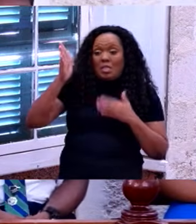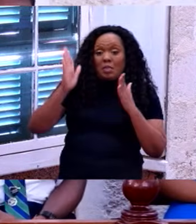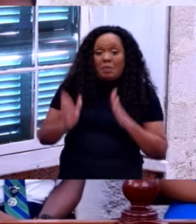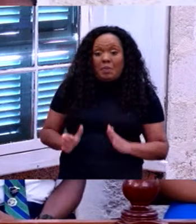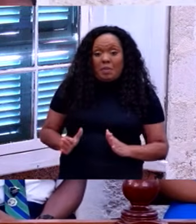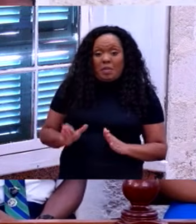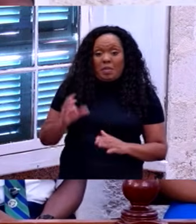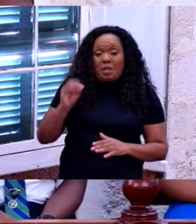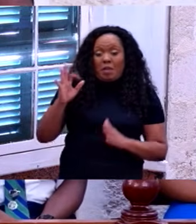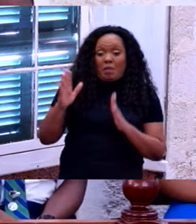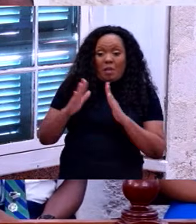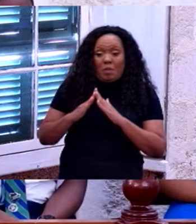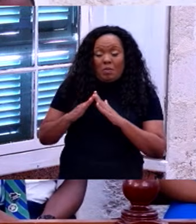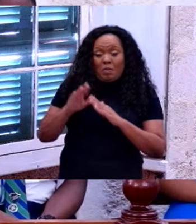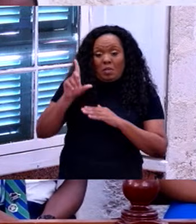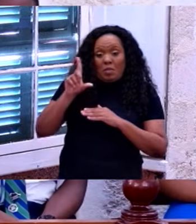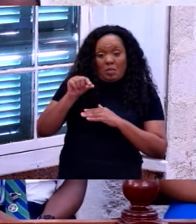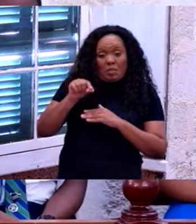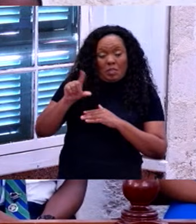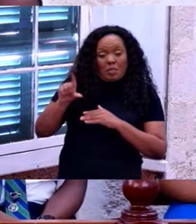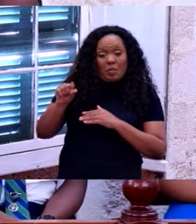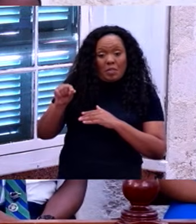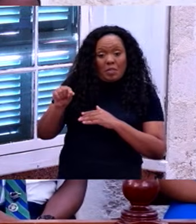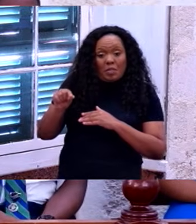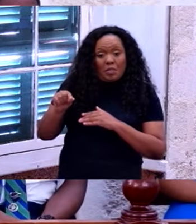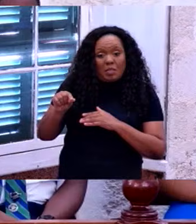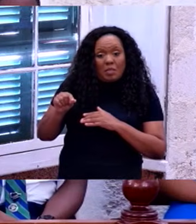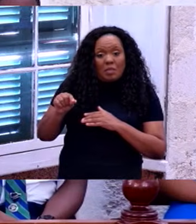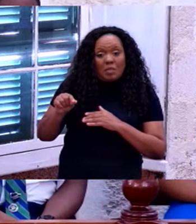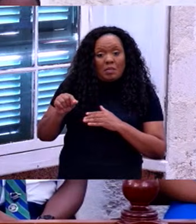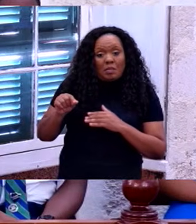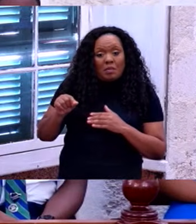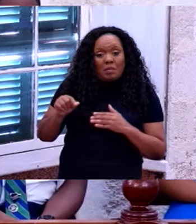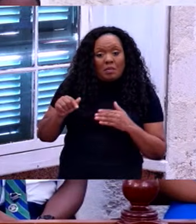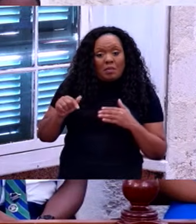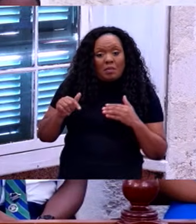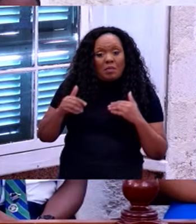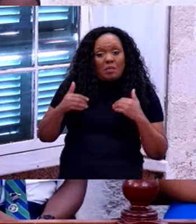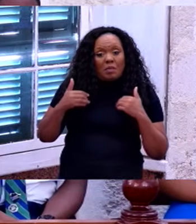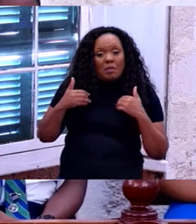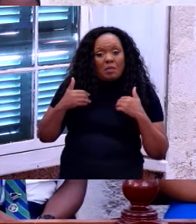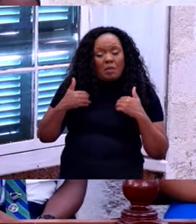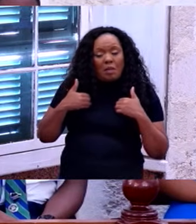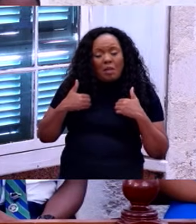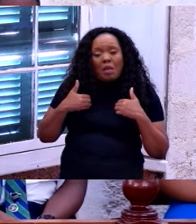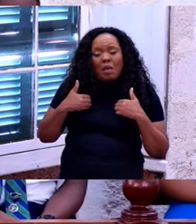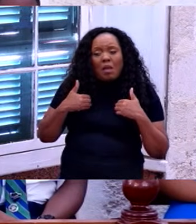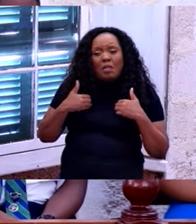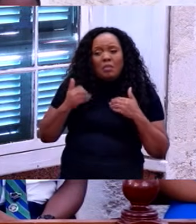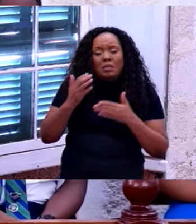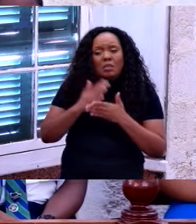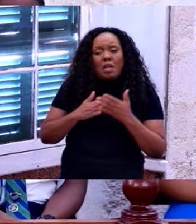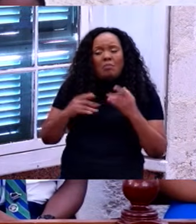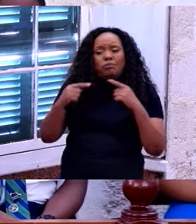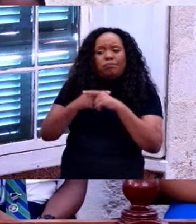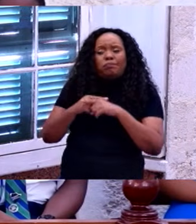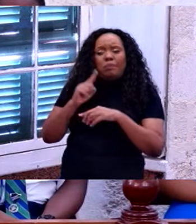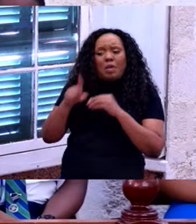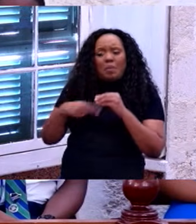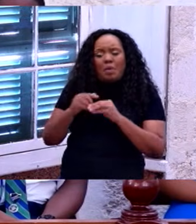believe there was some public discourse about that appointment towards the end,